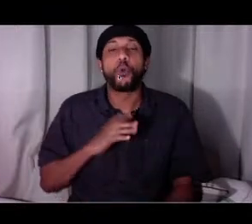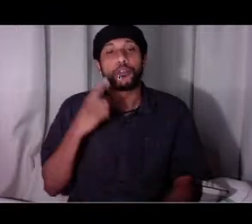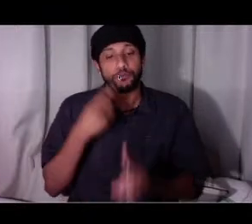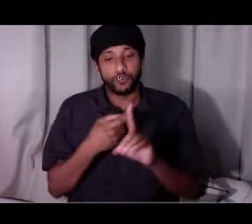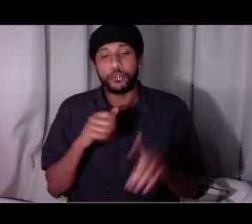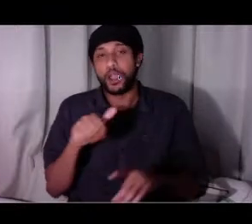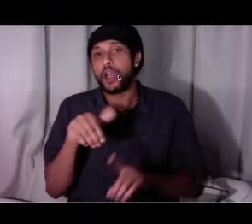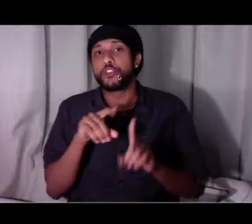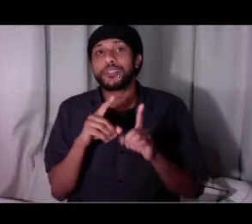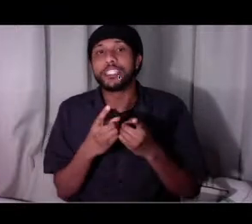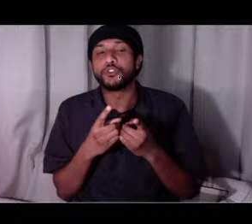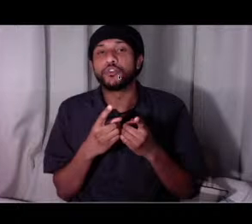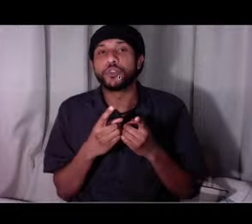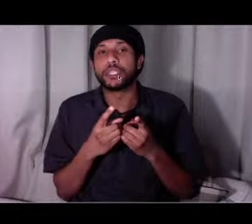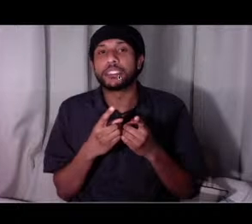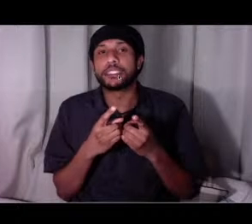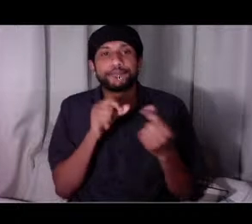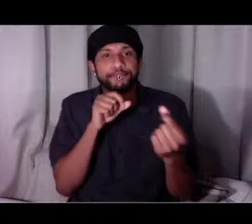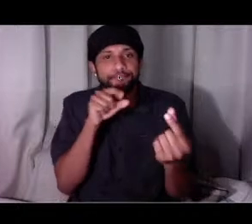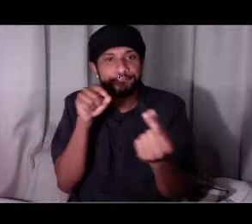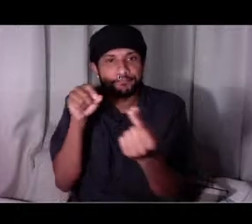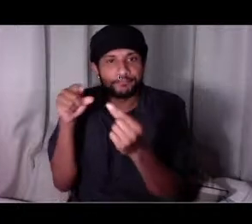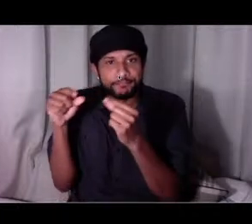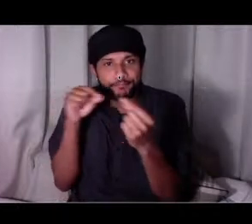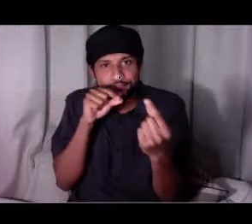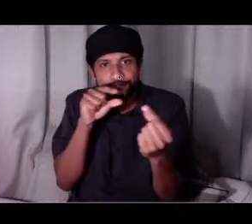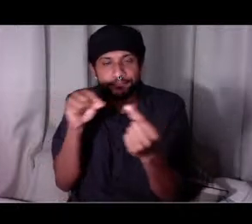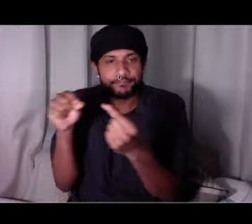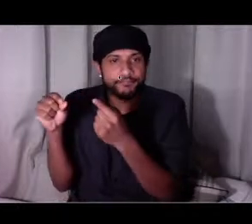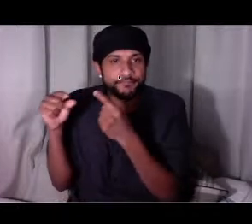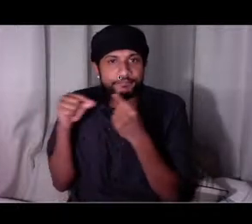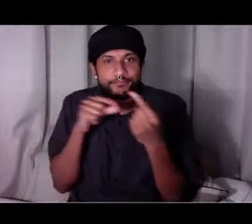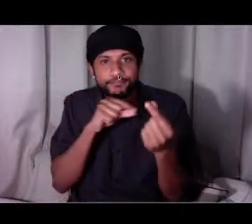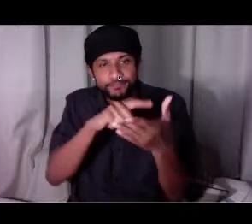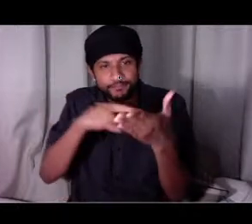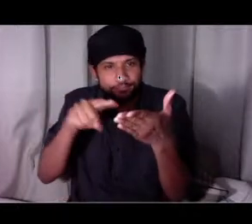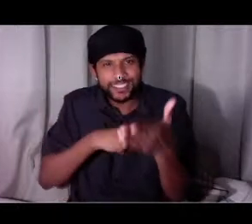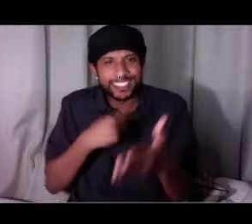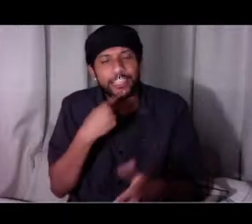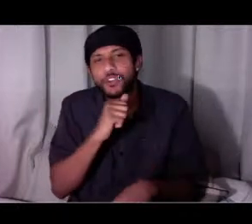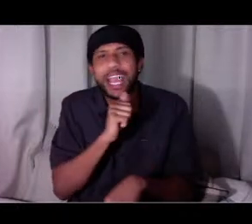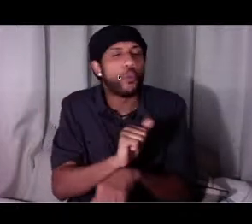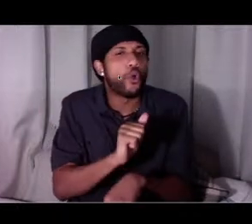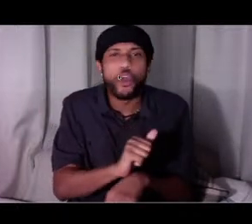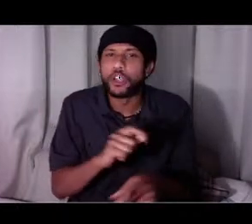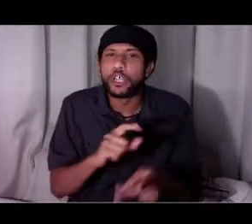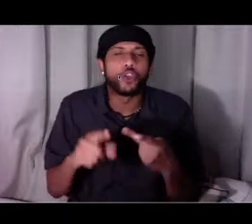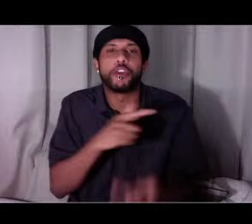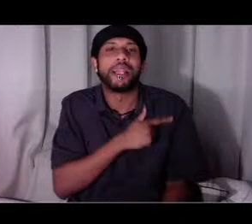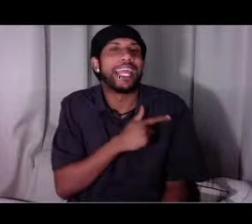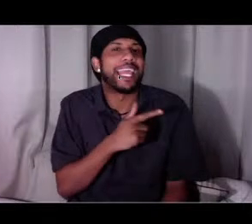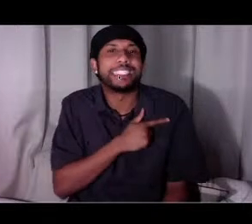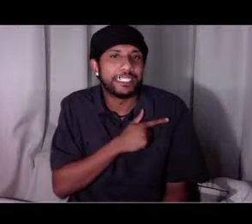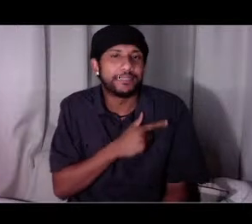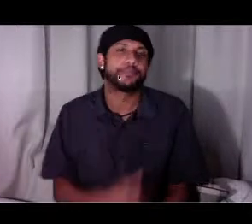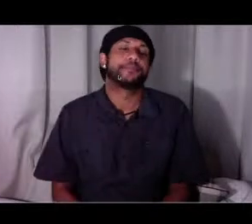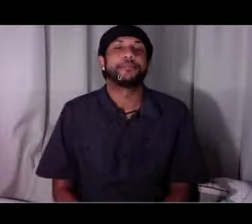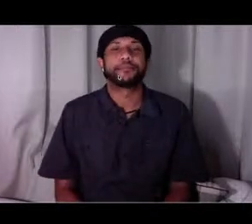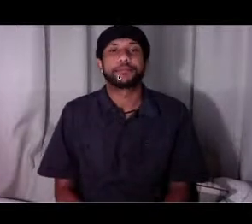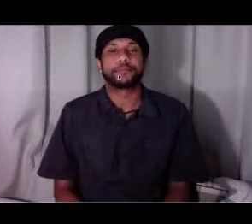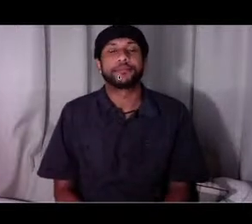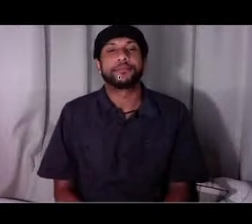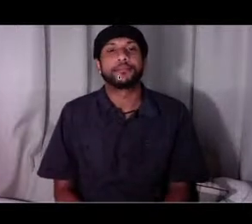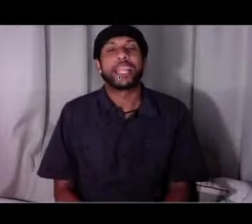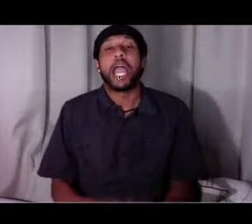districts badmouthing teachers and saying that they aren't working or that they are being lazy